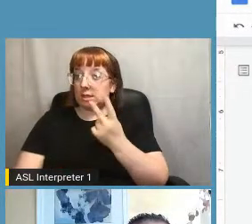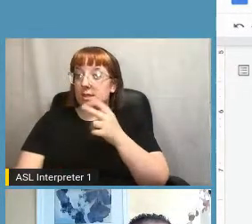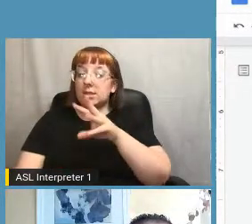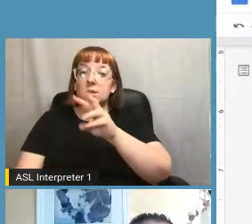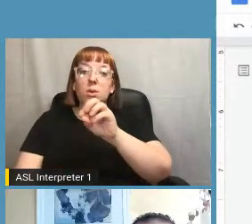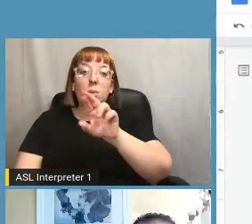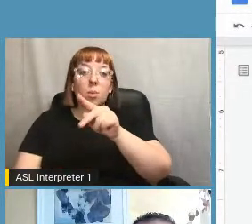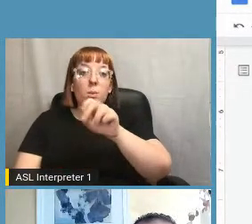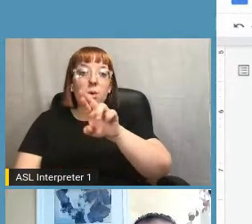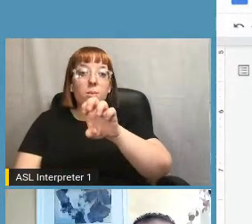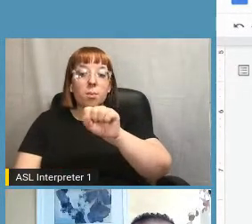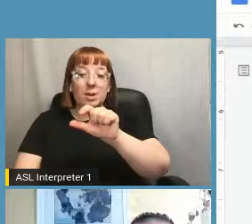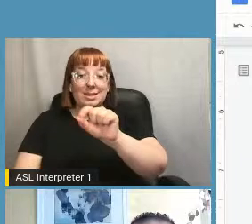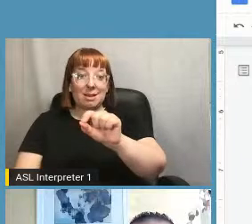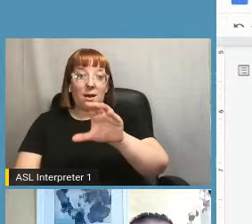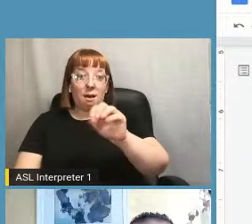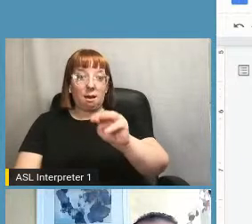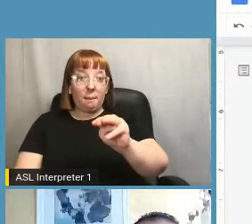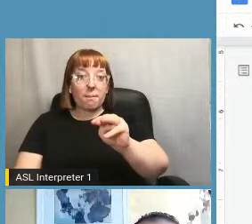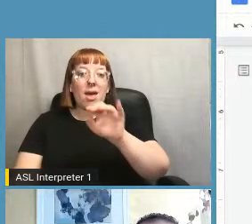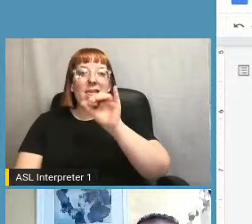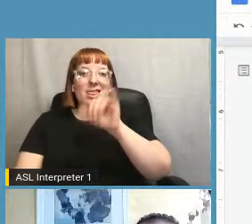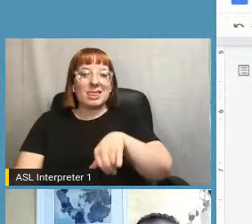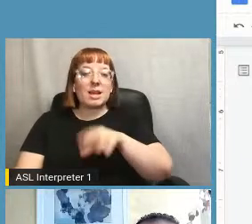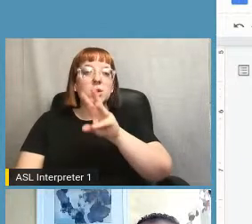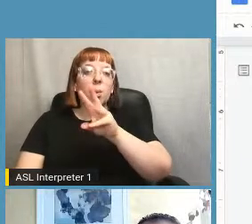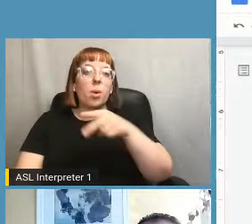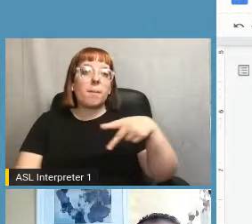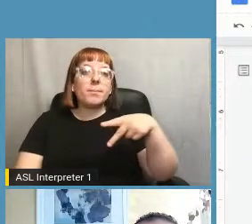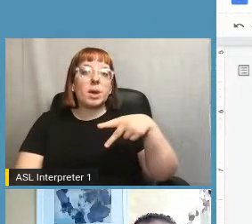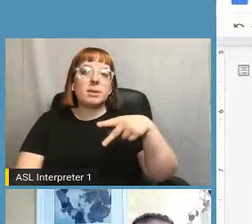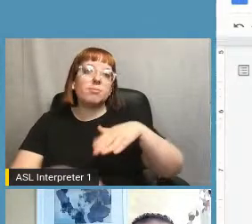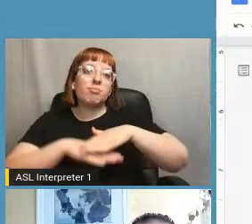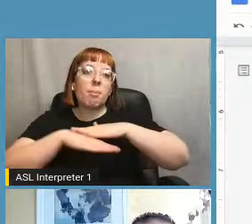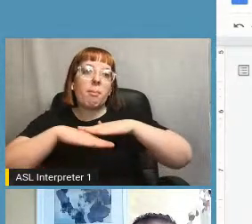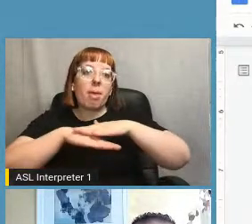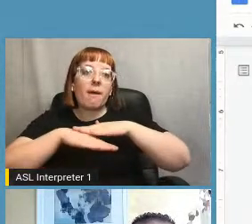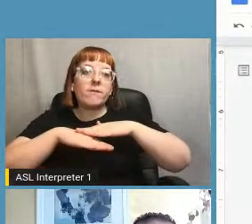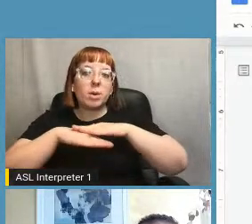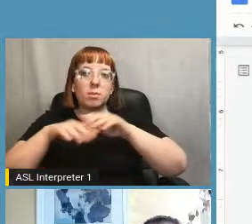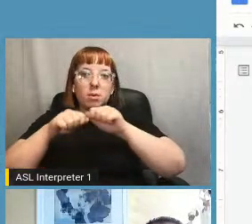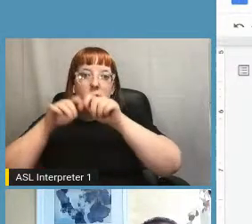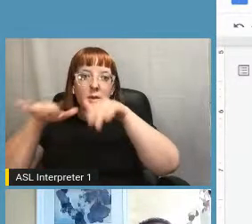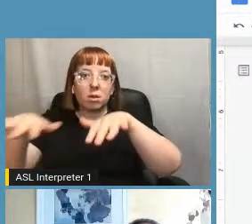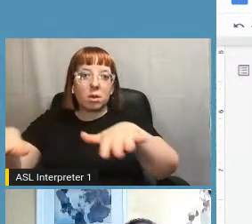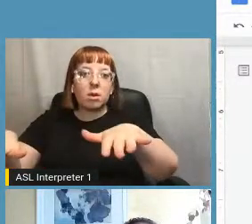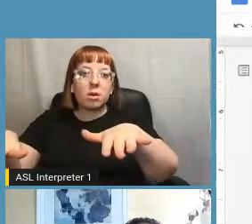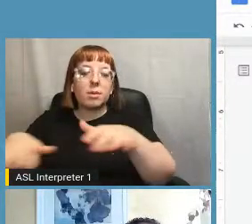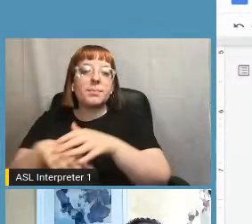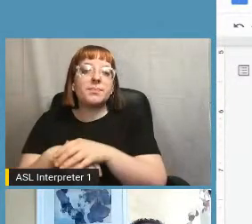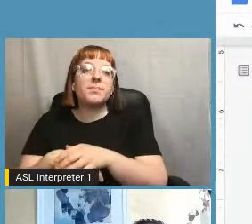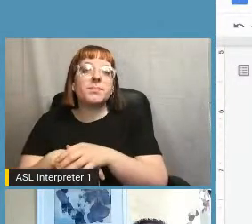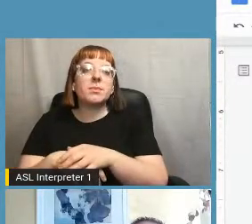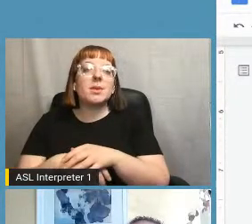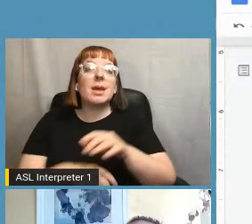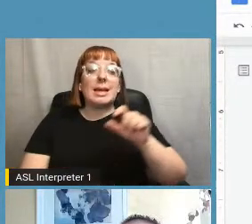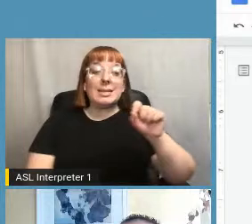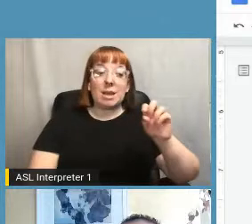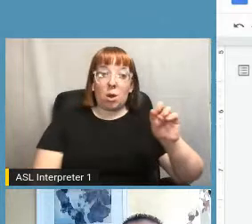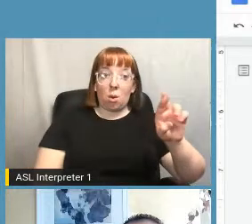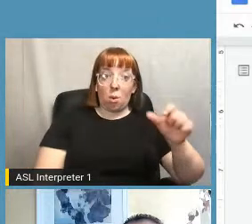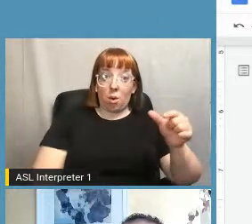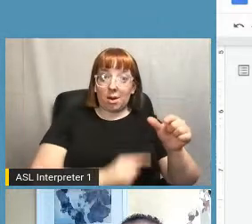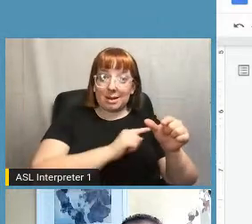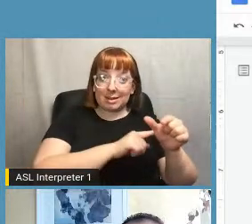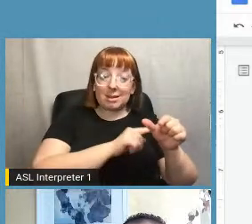website.wordpress.com, that's the WordPress platform, the WordPress.com platform. WordPress.org, when you sign